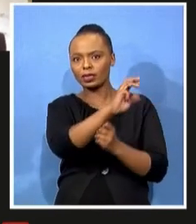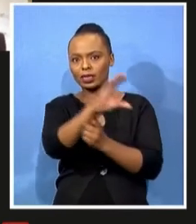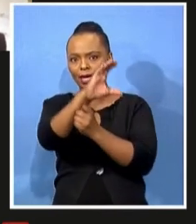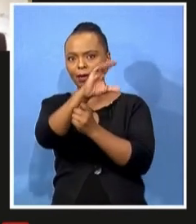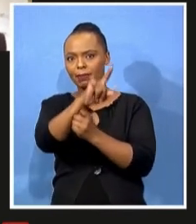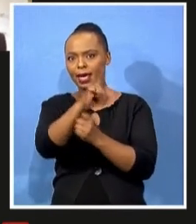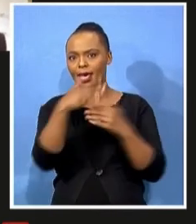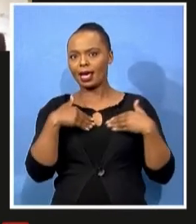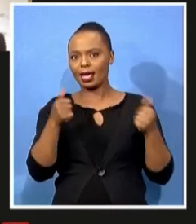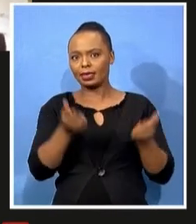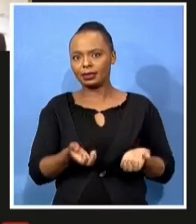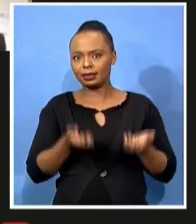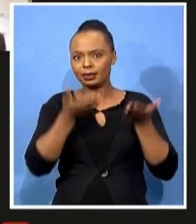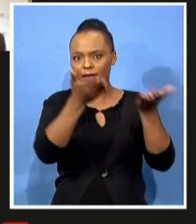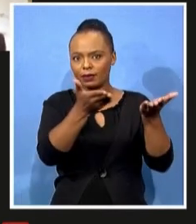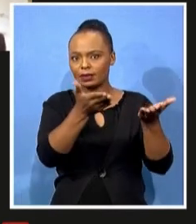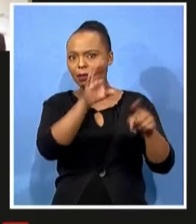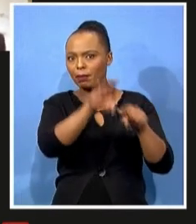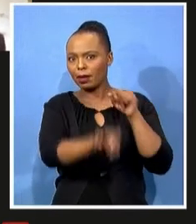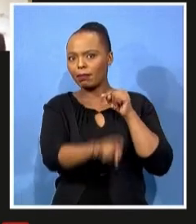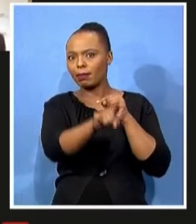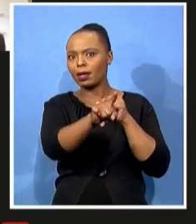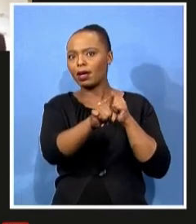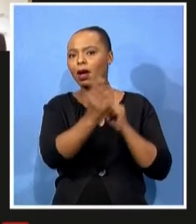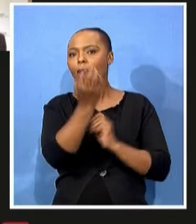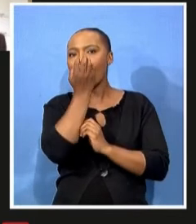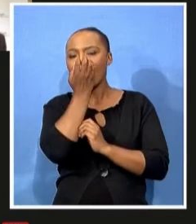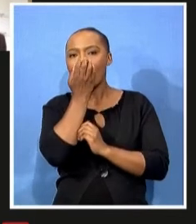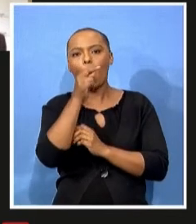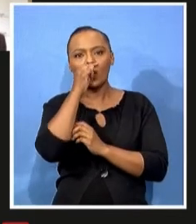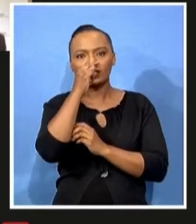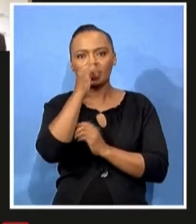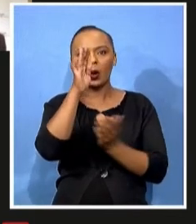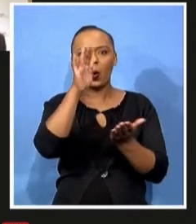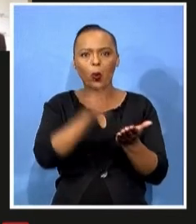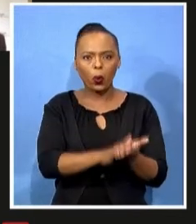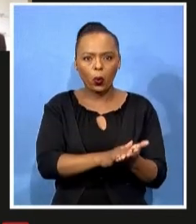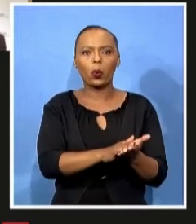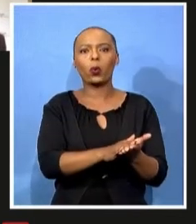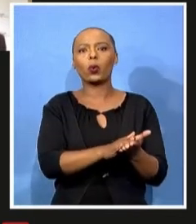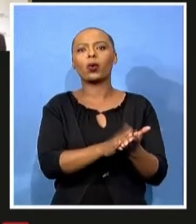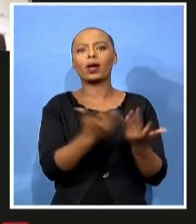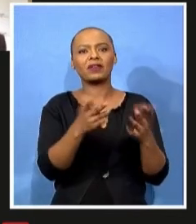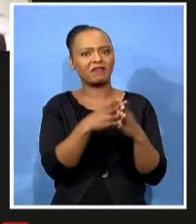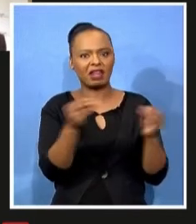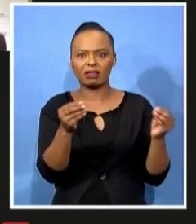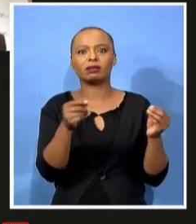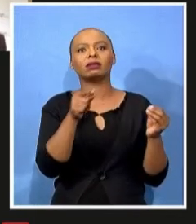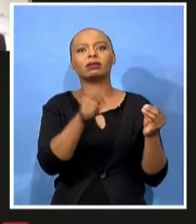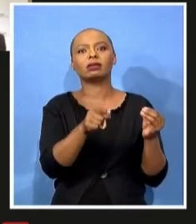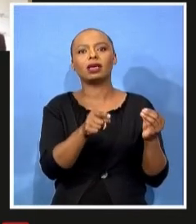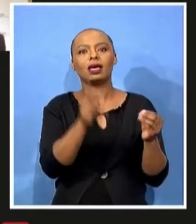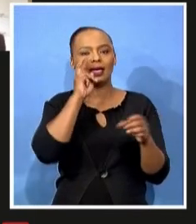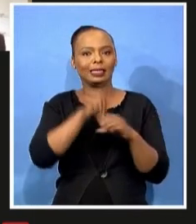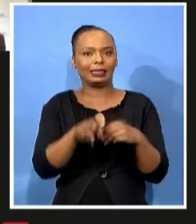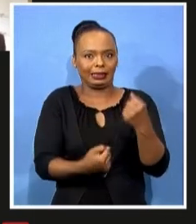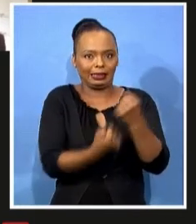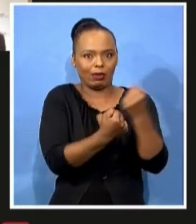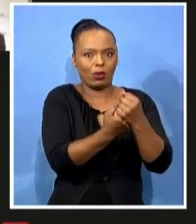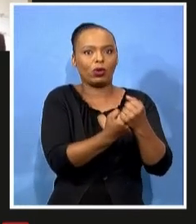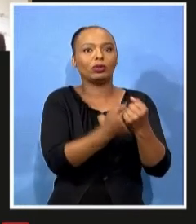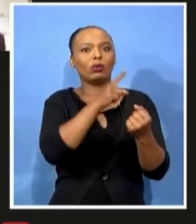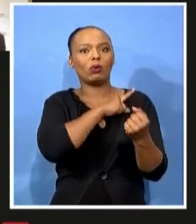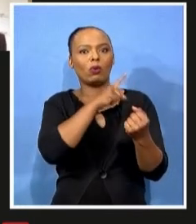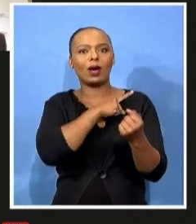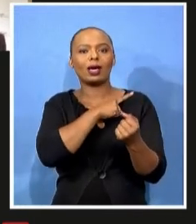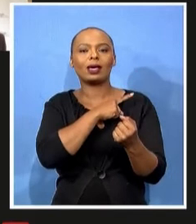of oxygen. They were to, do emergency support for that. It's mainly because the numbers have increased far higher than